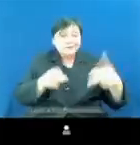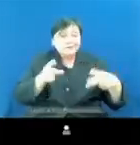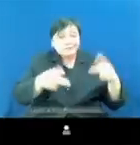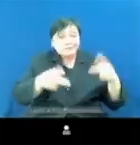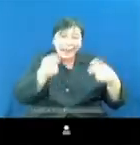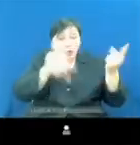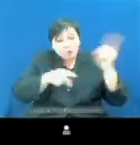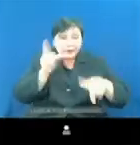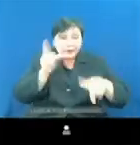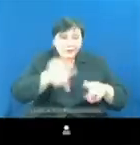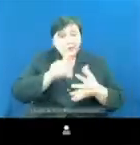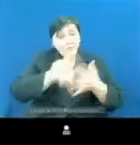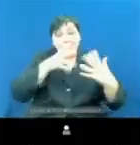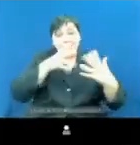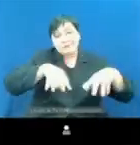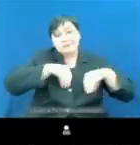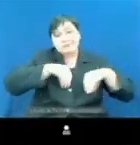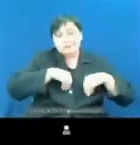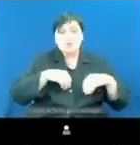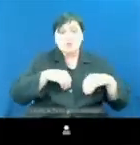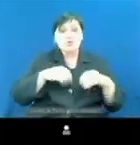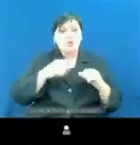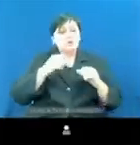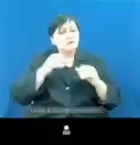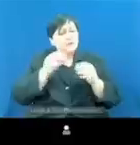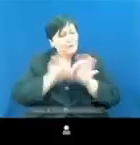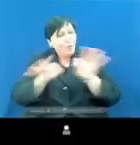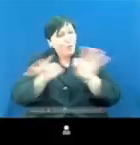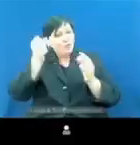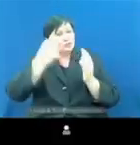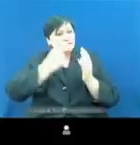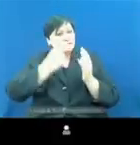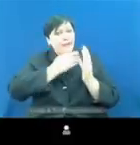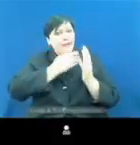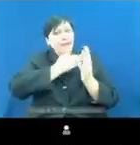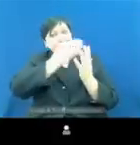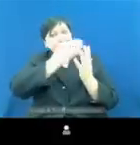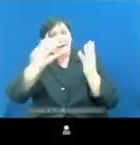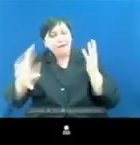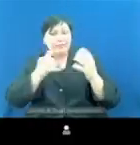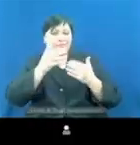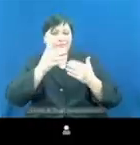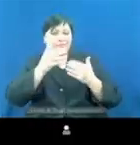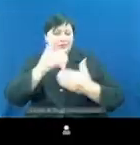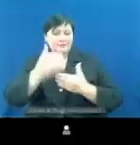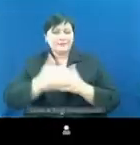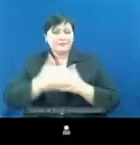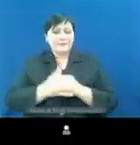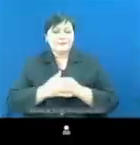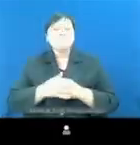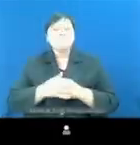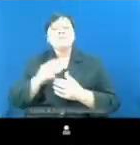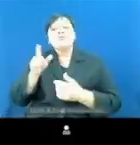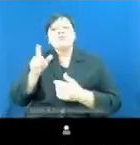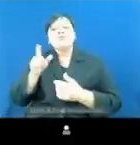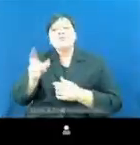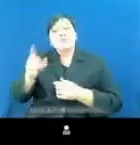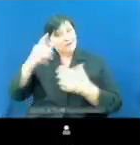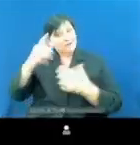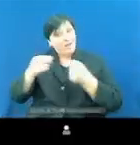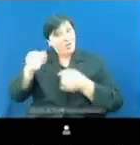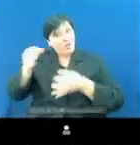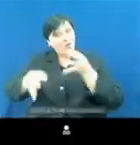So it's important to understand those processes. And mental health court, mental commitment proceedings are